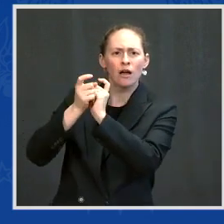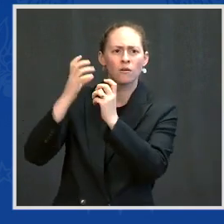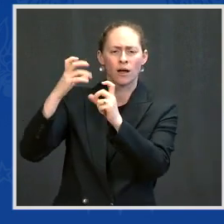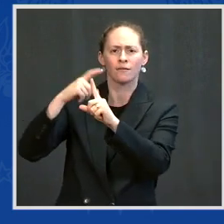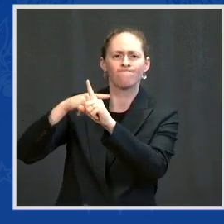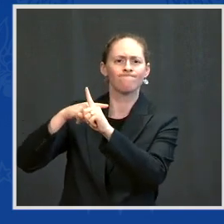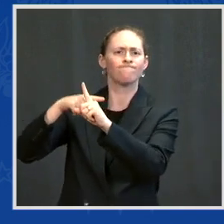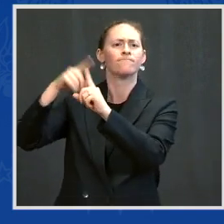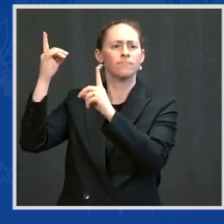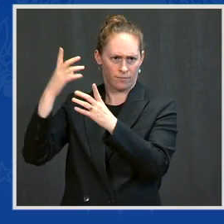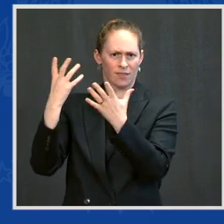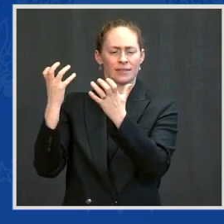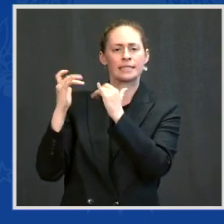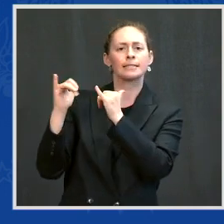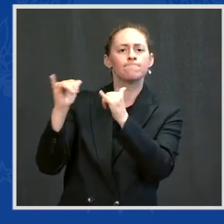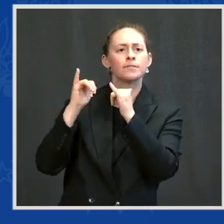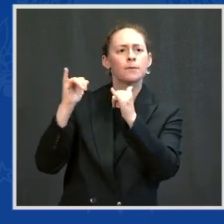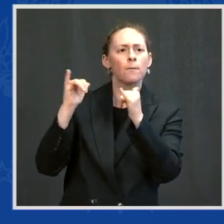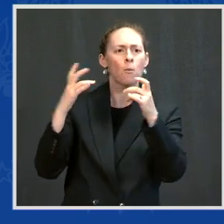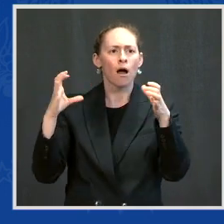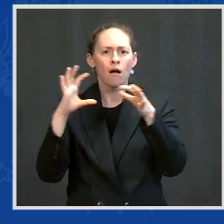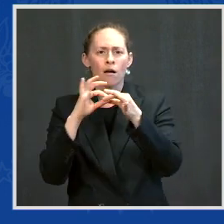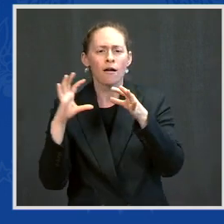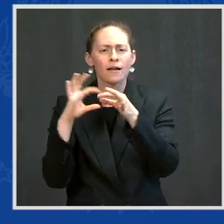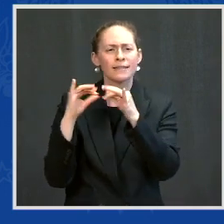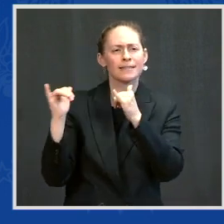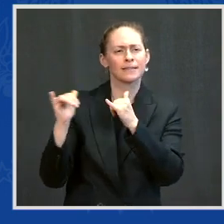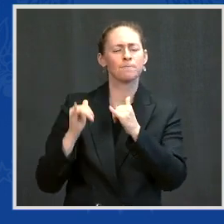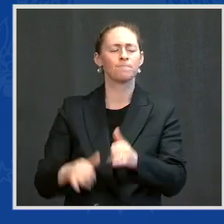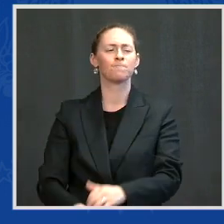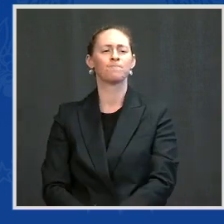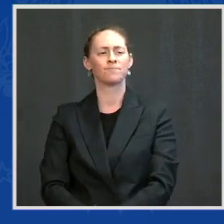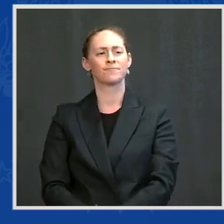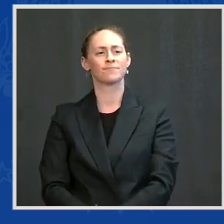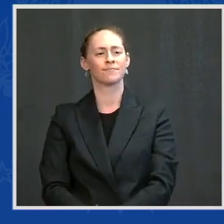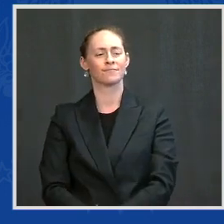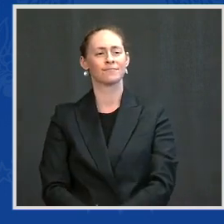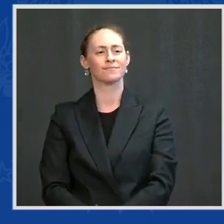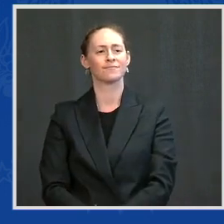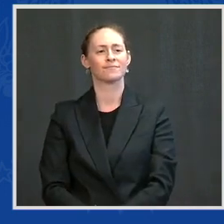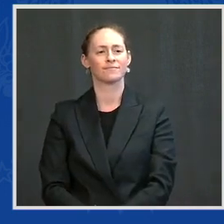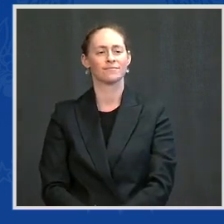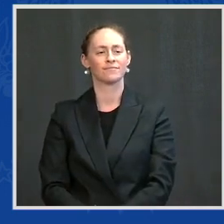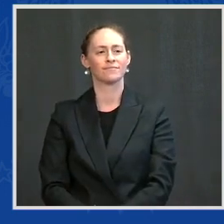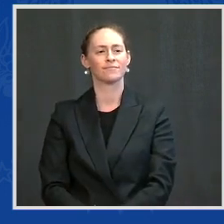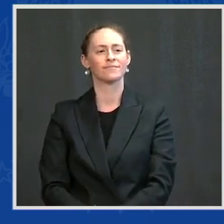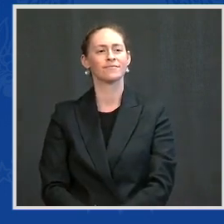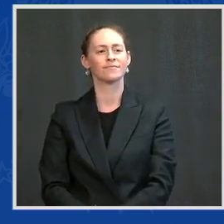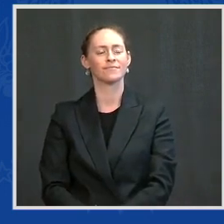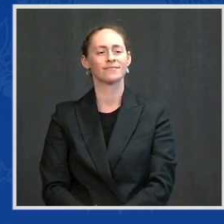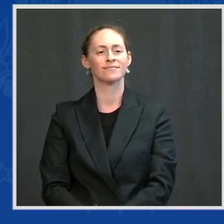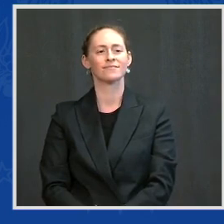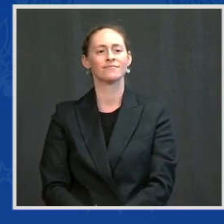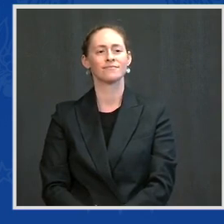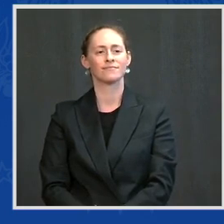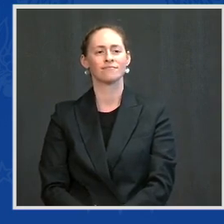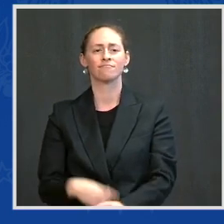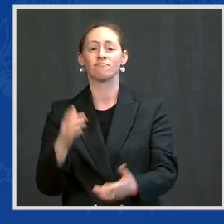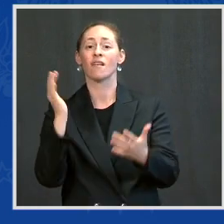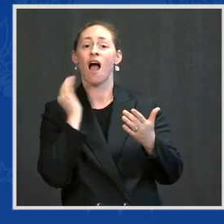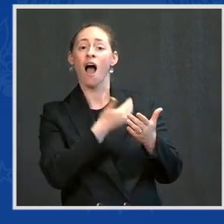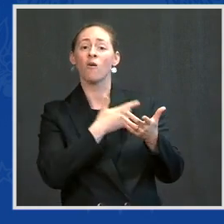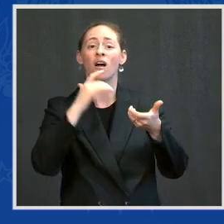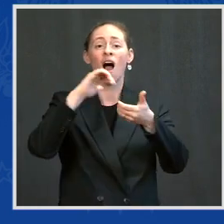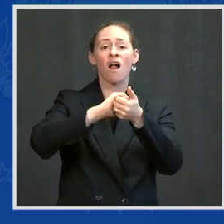particular, we reaffirmed the strength of the ROK-US alliance and confirmed the common vision for developing it into an even stronger